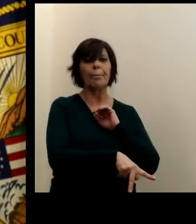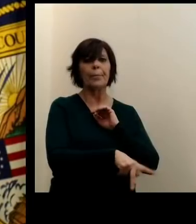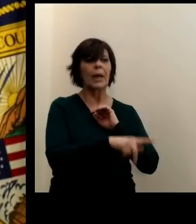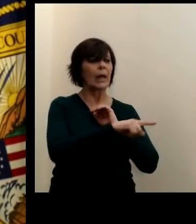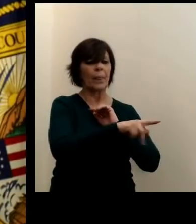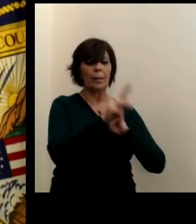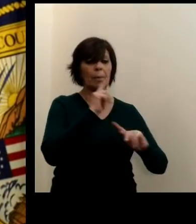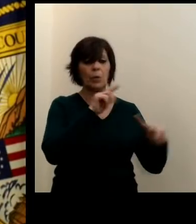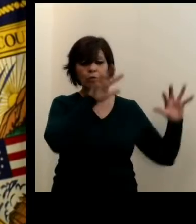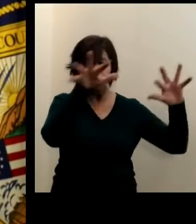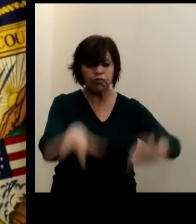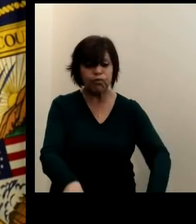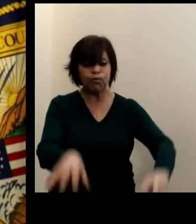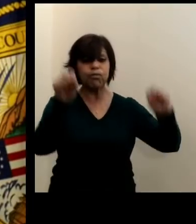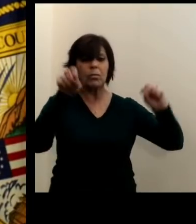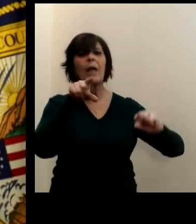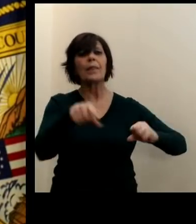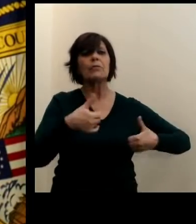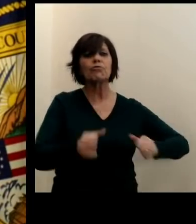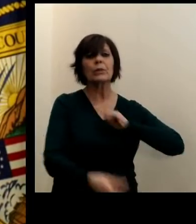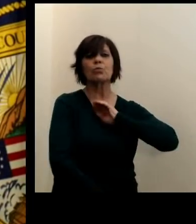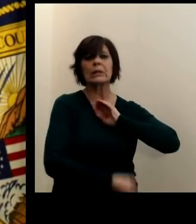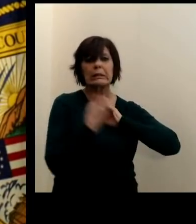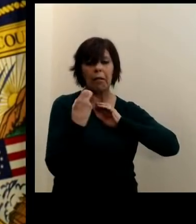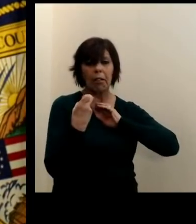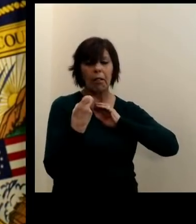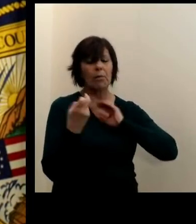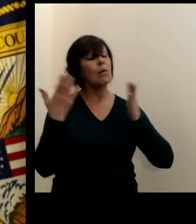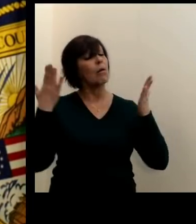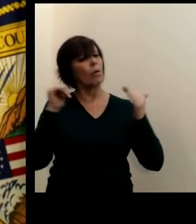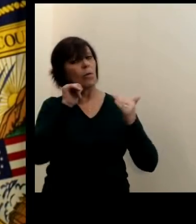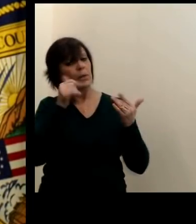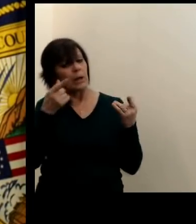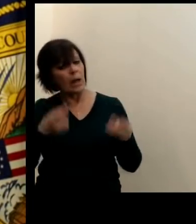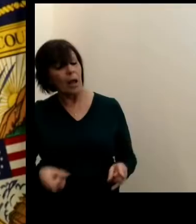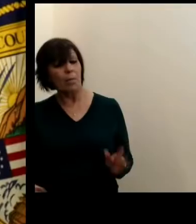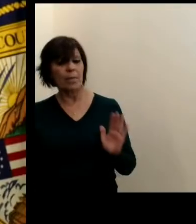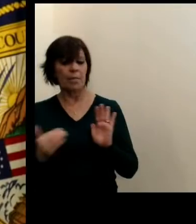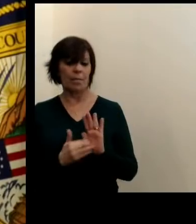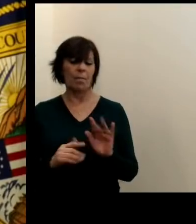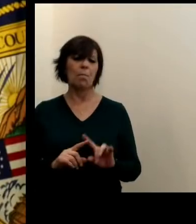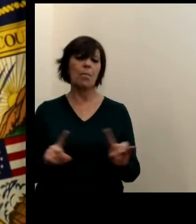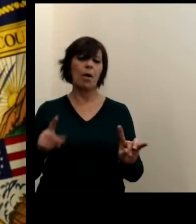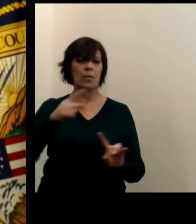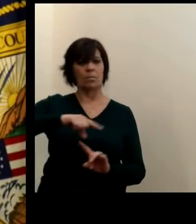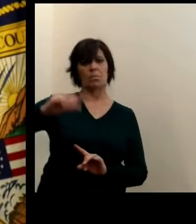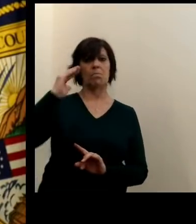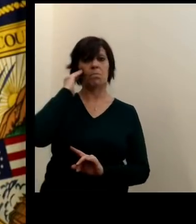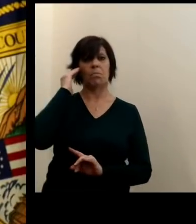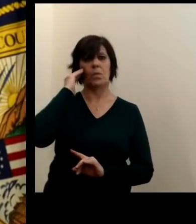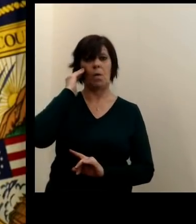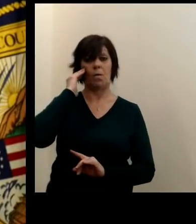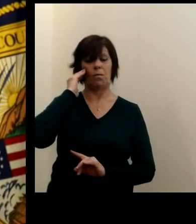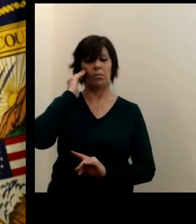the Capitol with the insurrection last week. I'm hoping it doesn't happen, but as we know and has